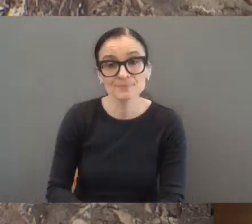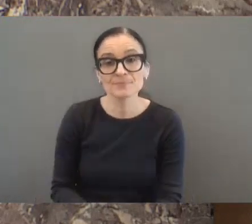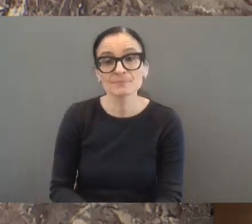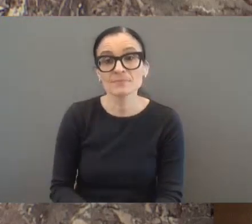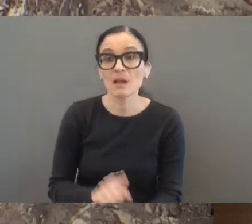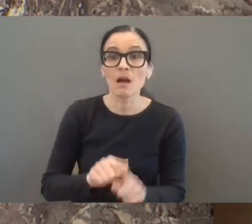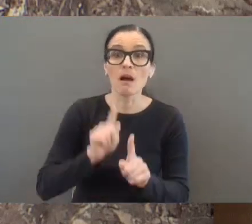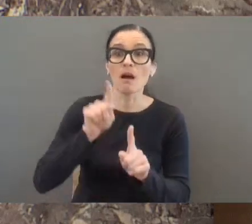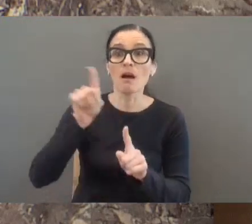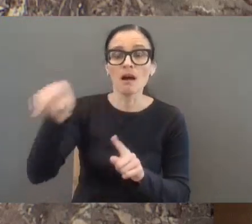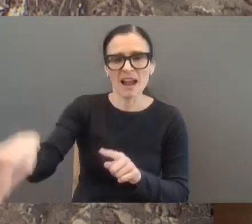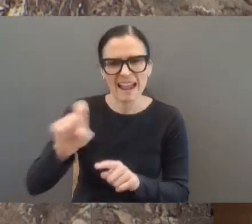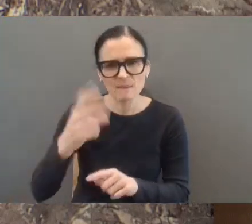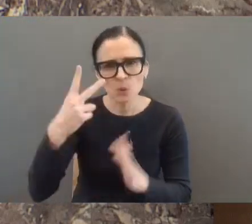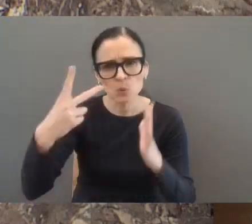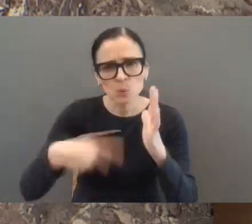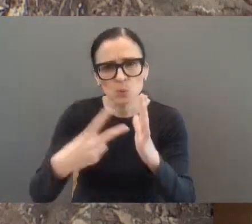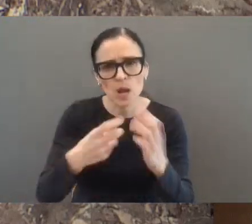emergency care?